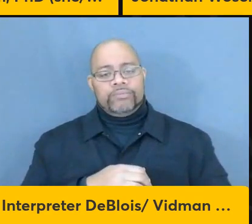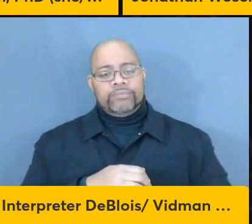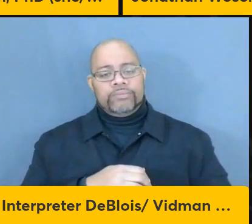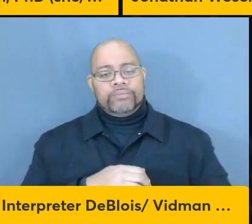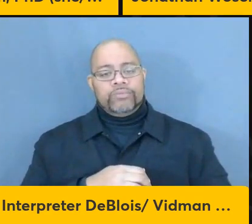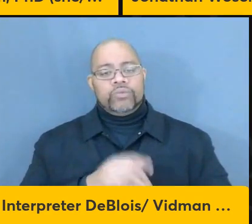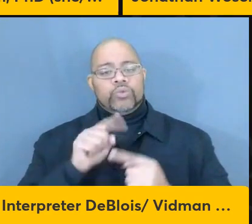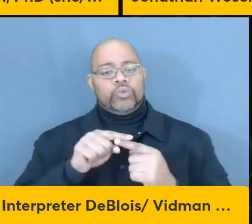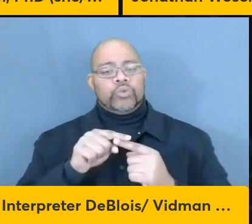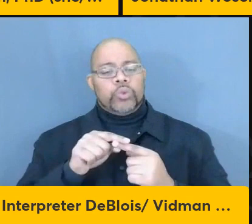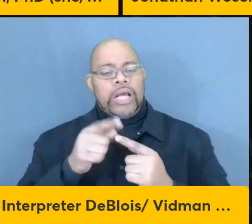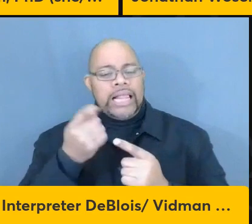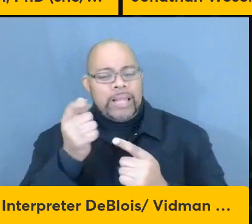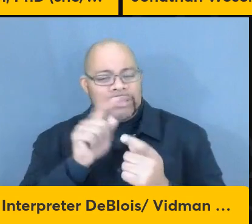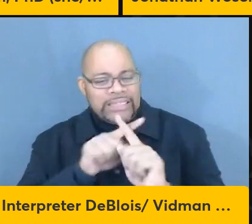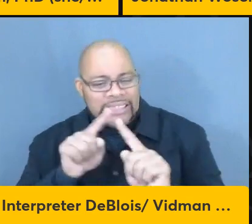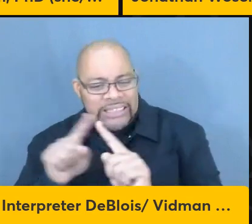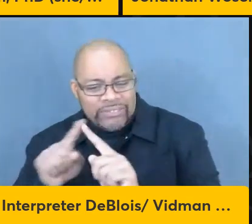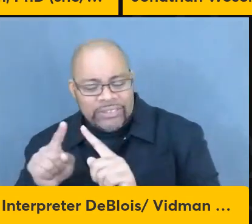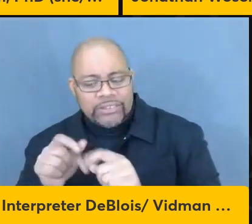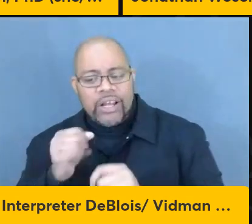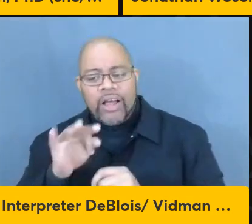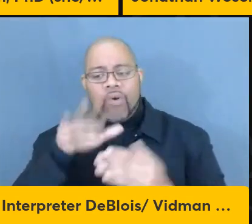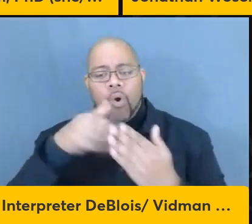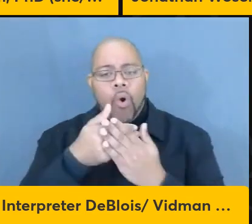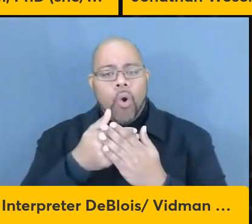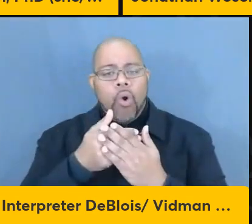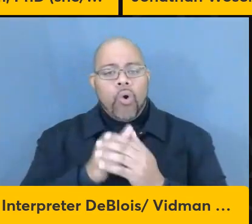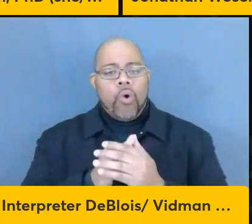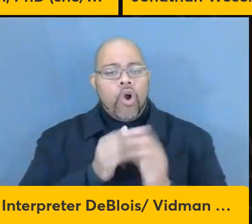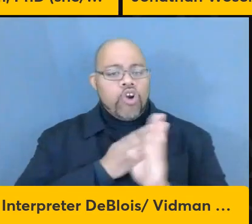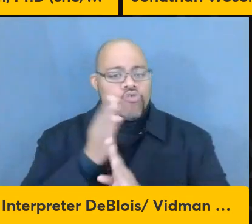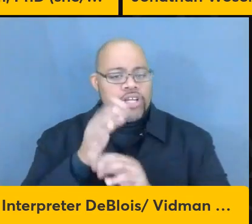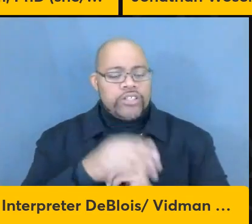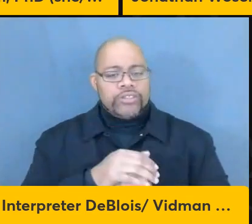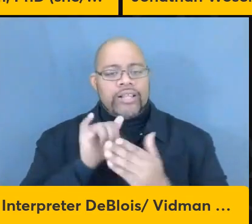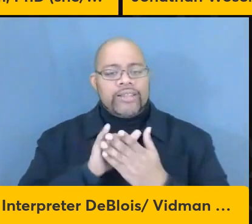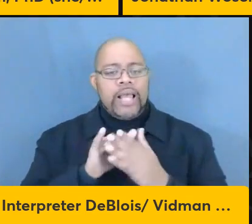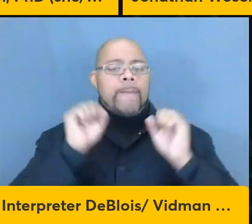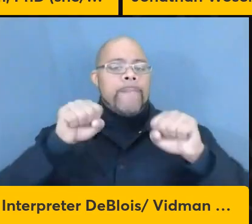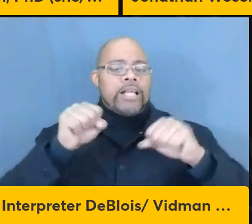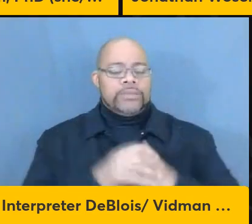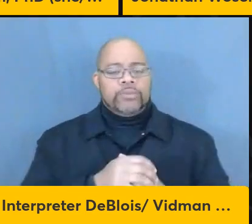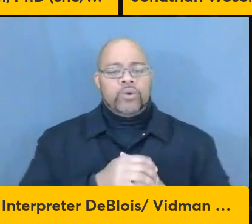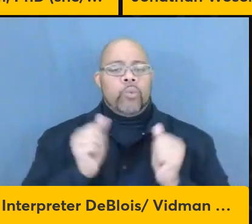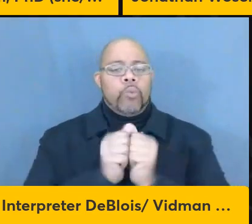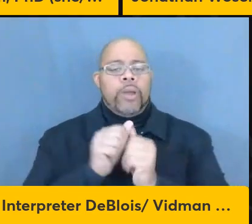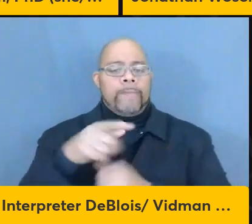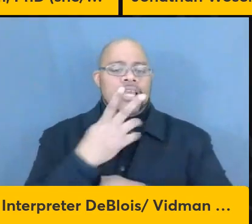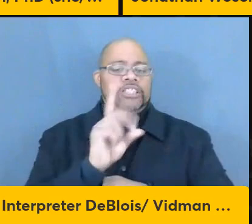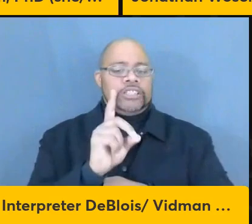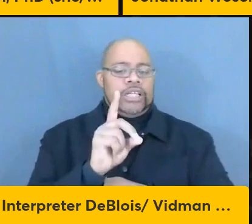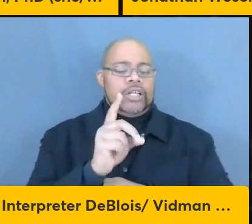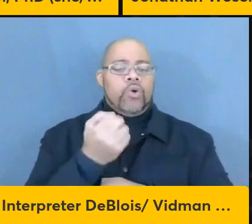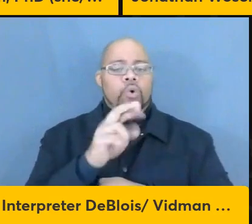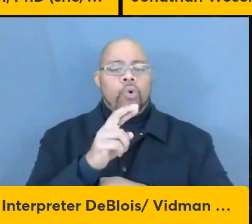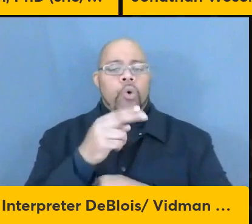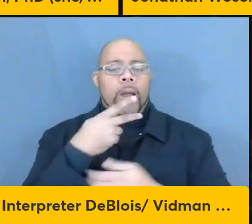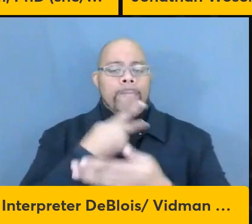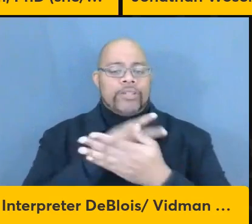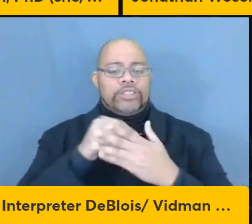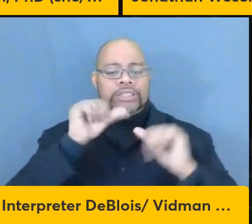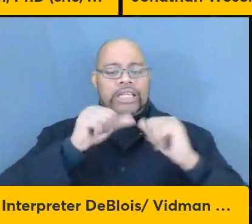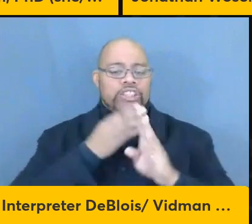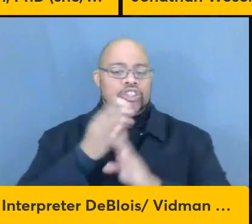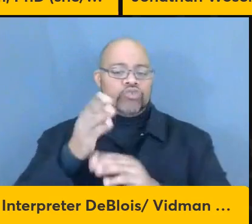to the nuances of, all these careers that are possible with a PhD or master's in a science